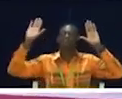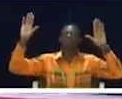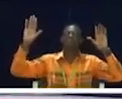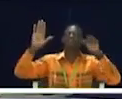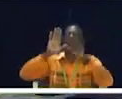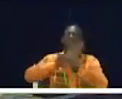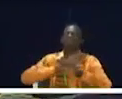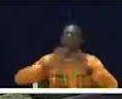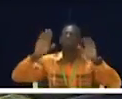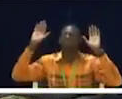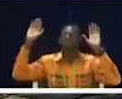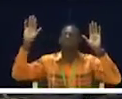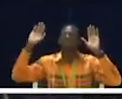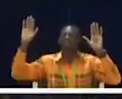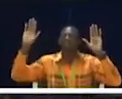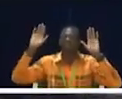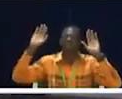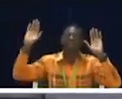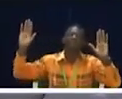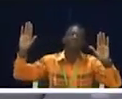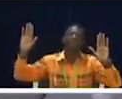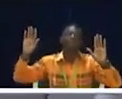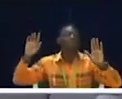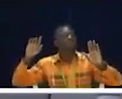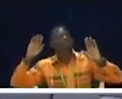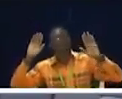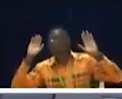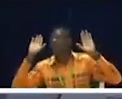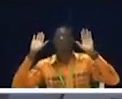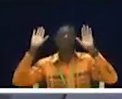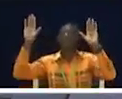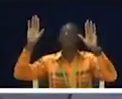Wonderful, wonderful, wonderful.